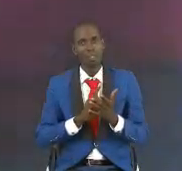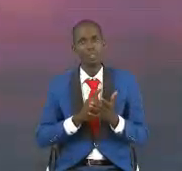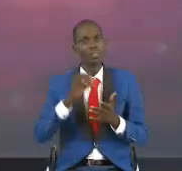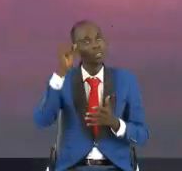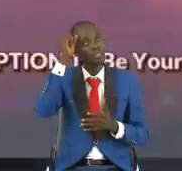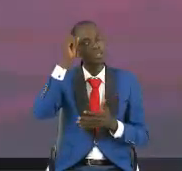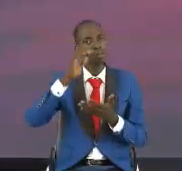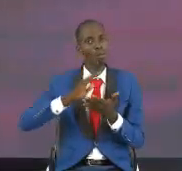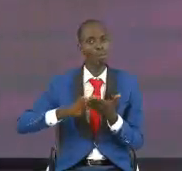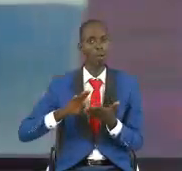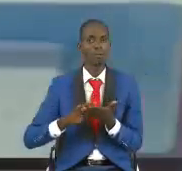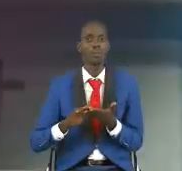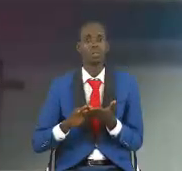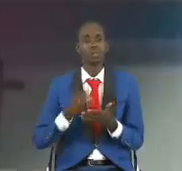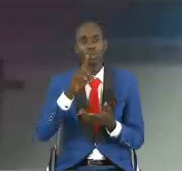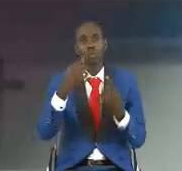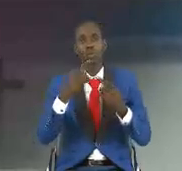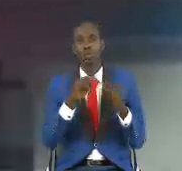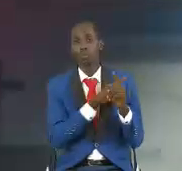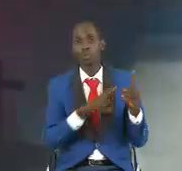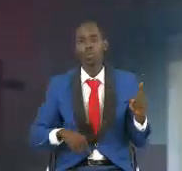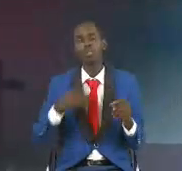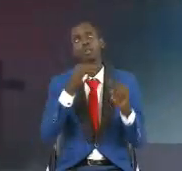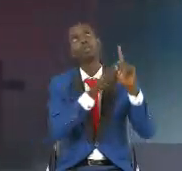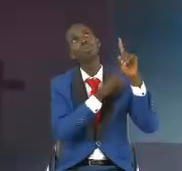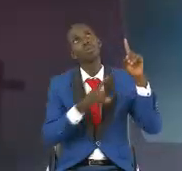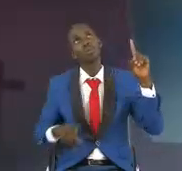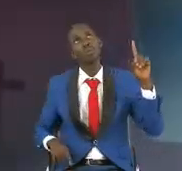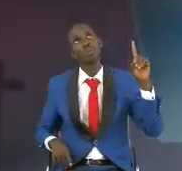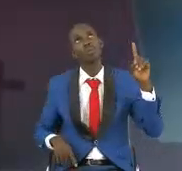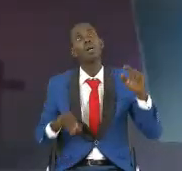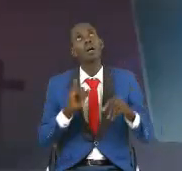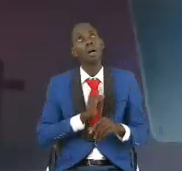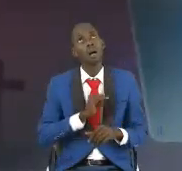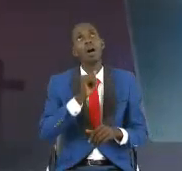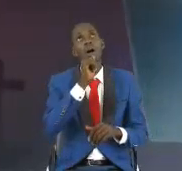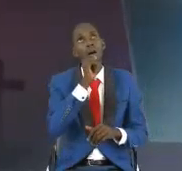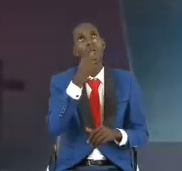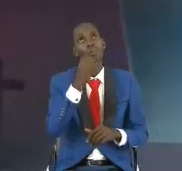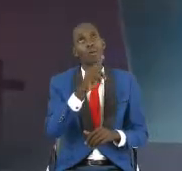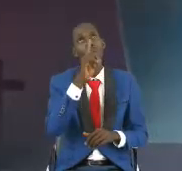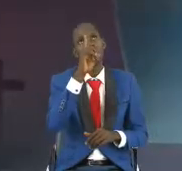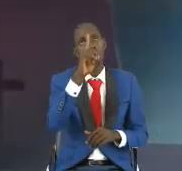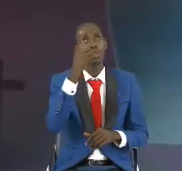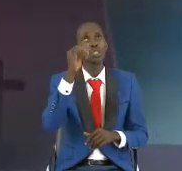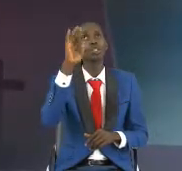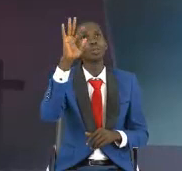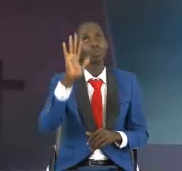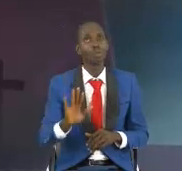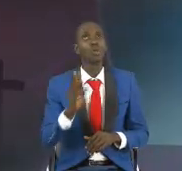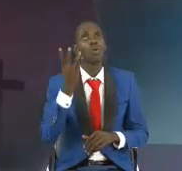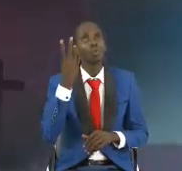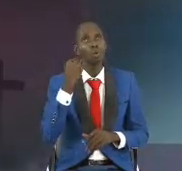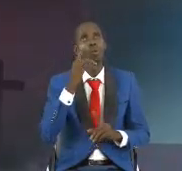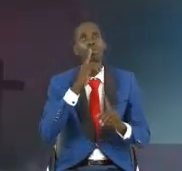You come to the Lord and you say, Lord, I am the one the preacher was talking about. I